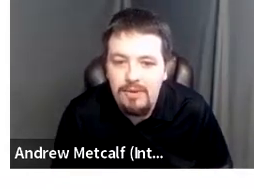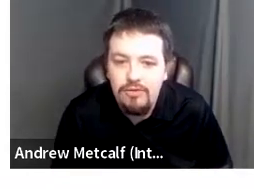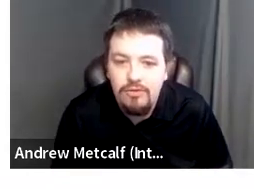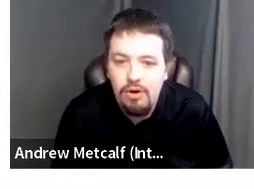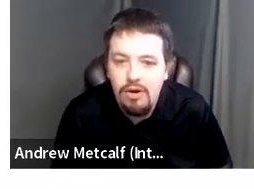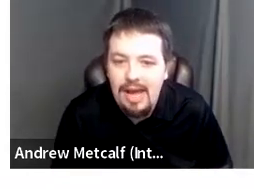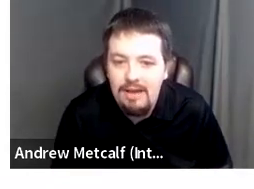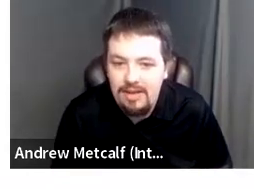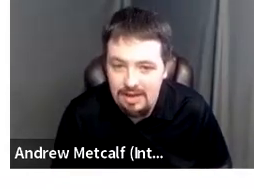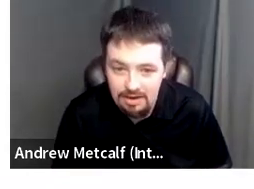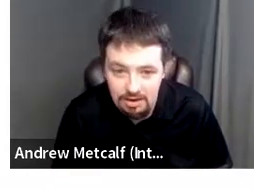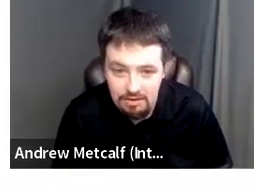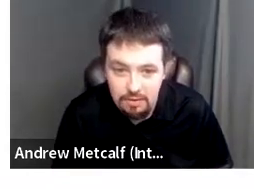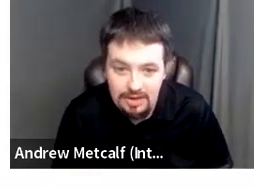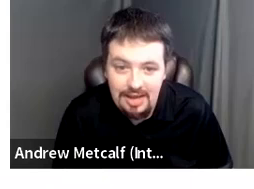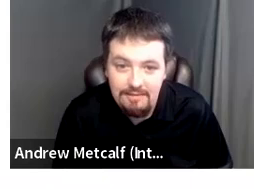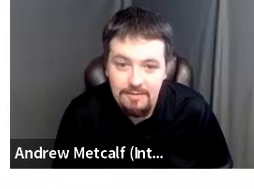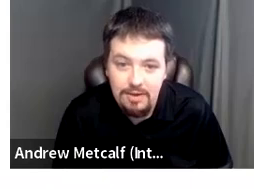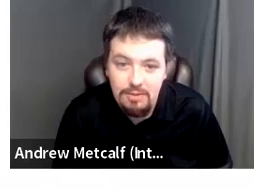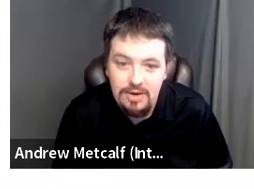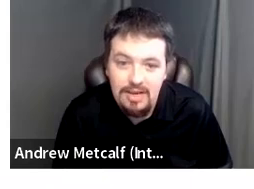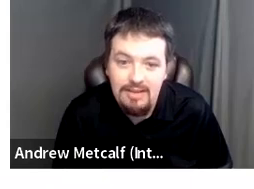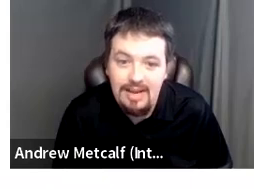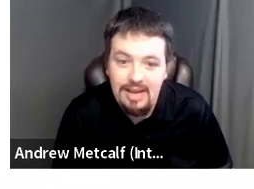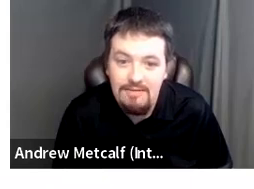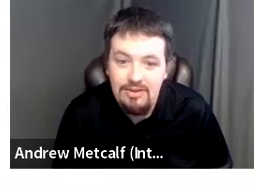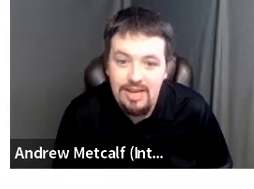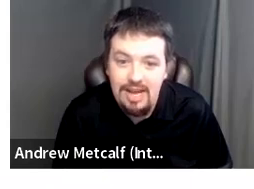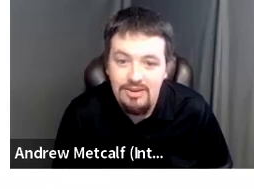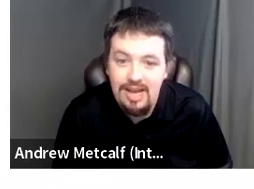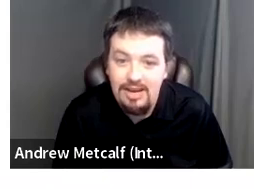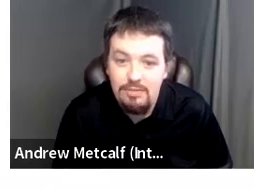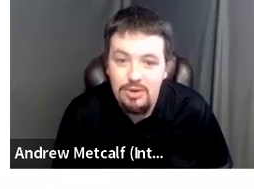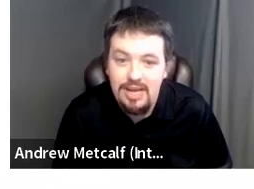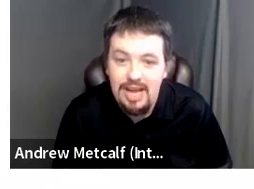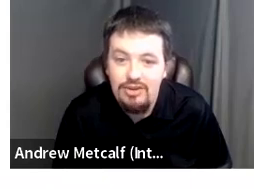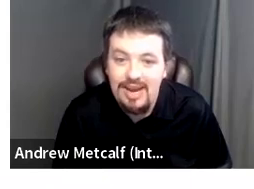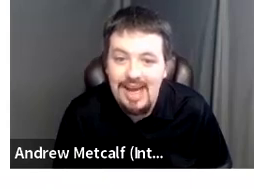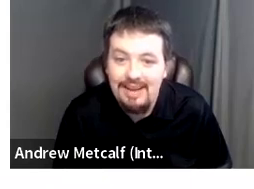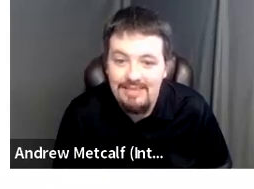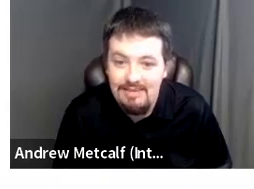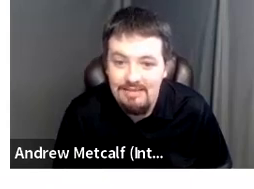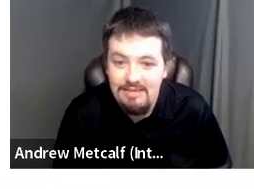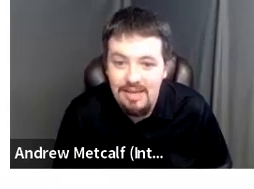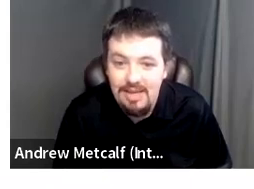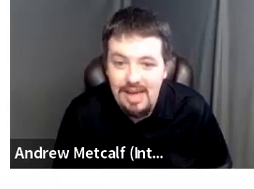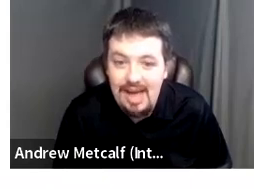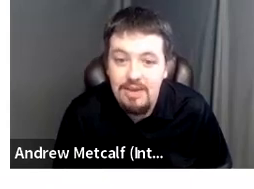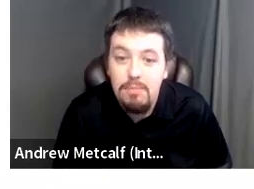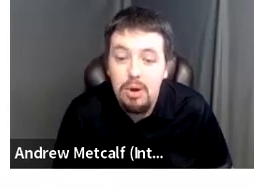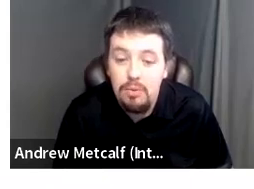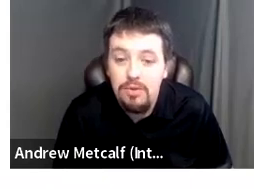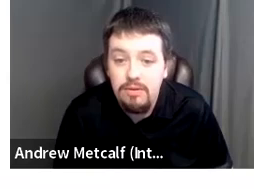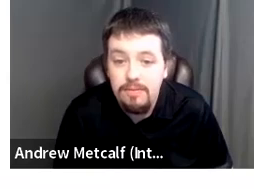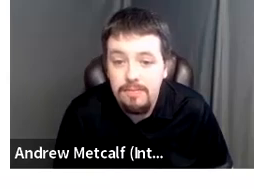So I'm a strong advocate for deaf communities and deaf education and communication access,